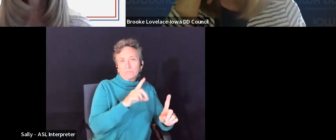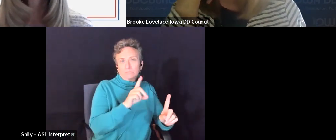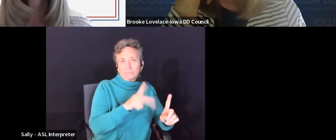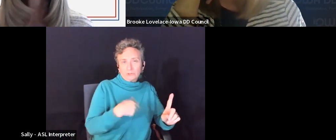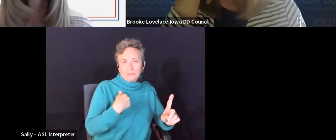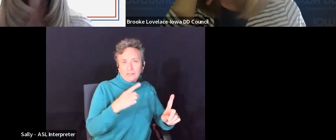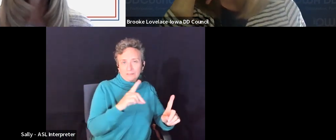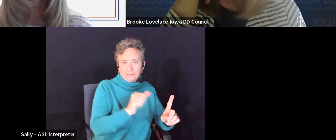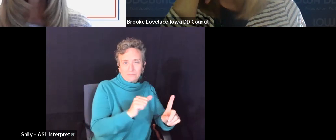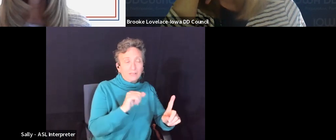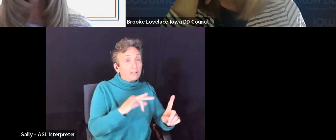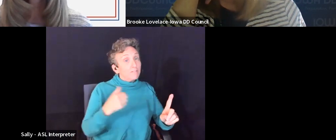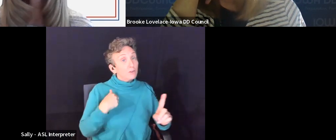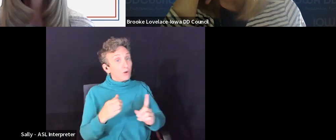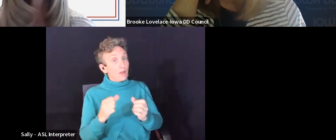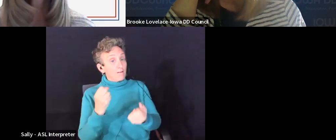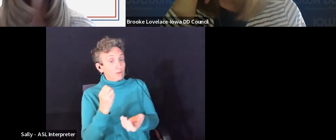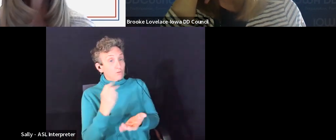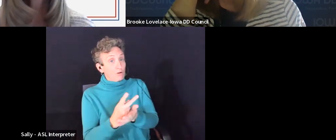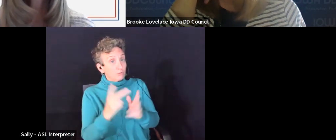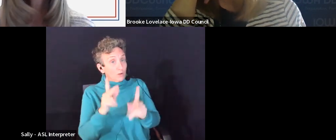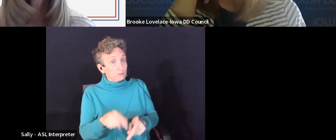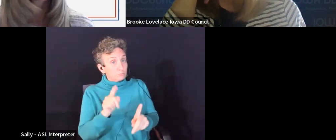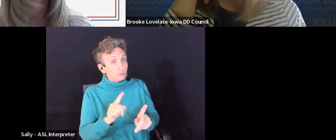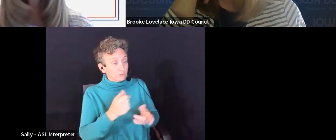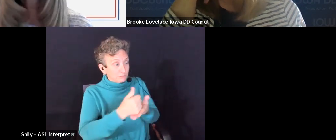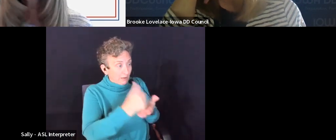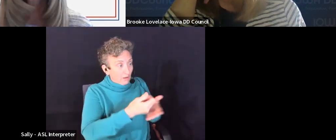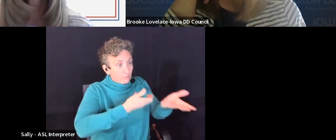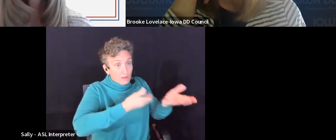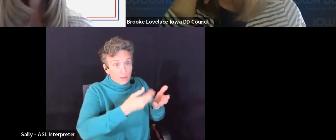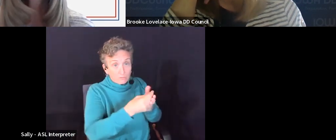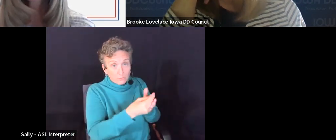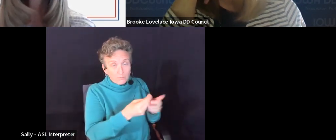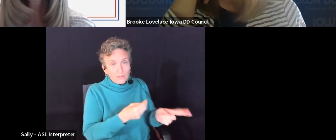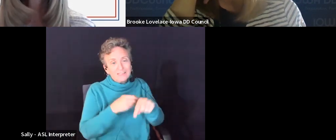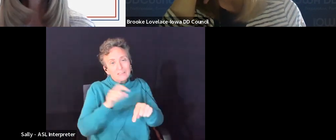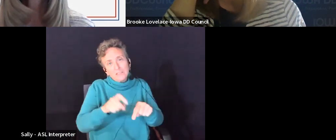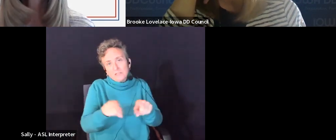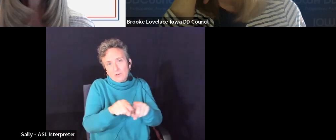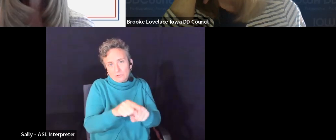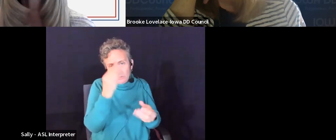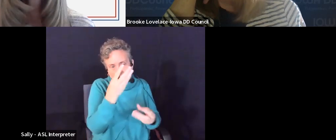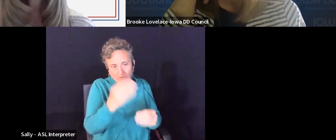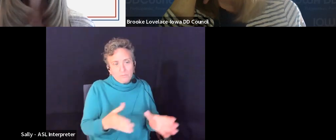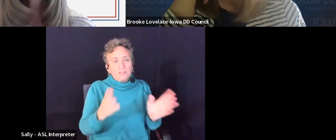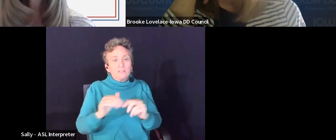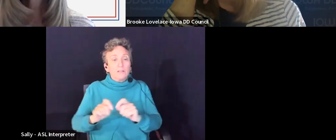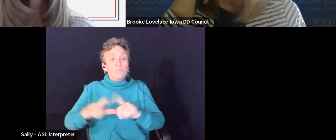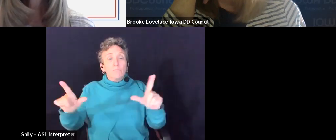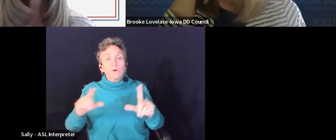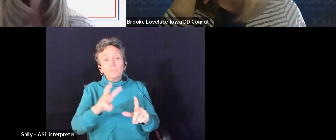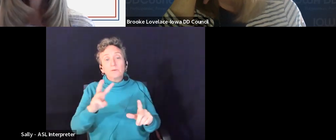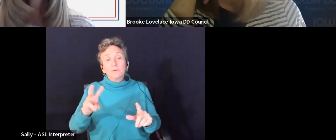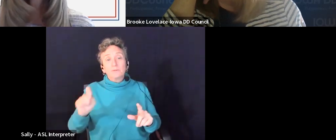going to be an authorized individual, we're going to need similar information for them. And then go to iable.gov and click enroll, and you can